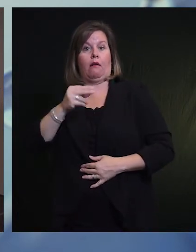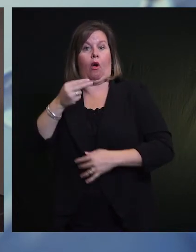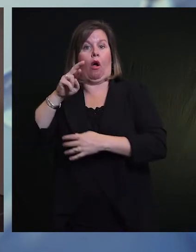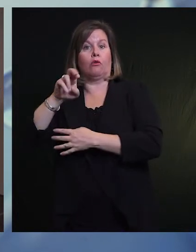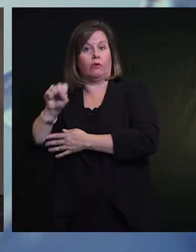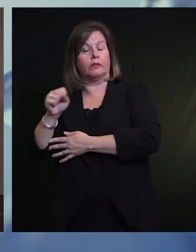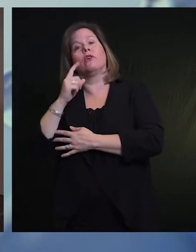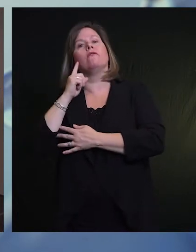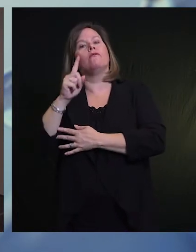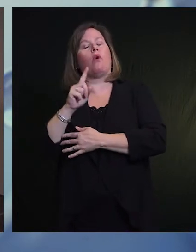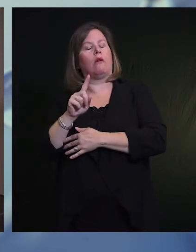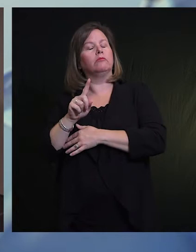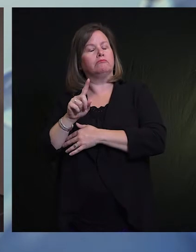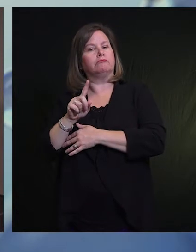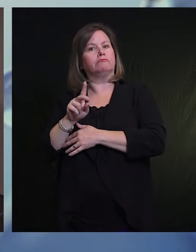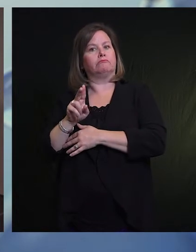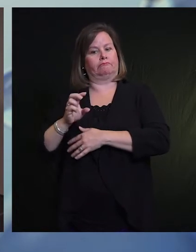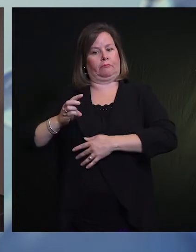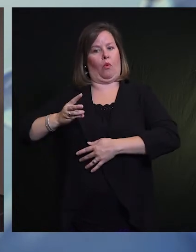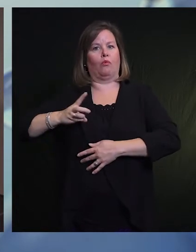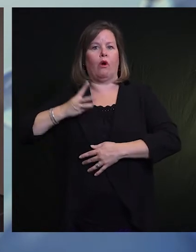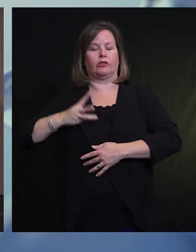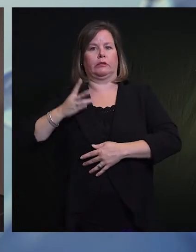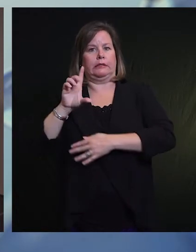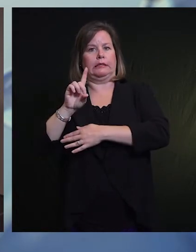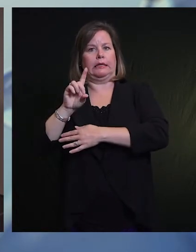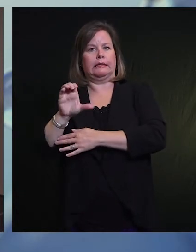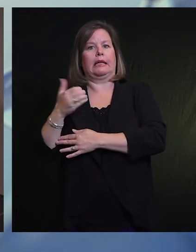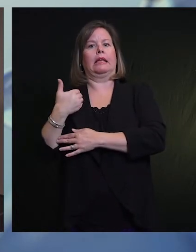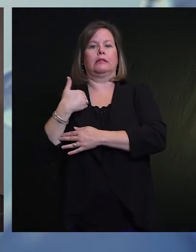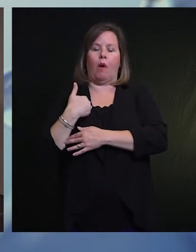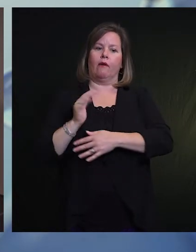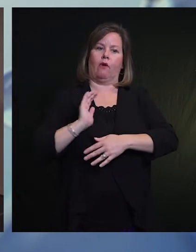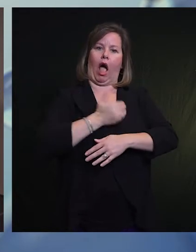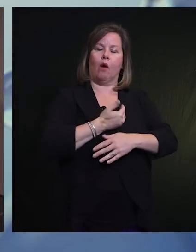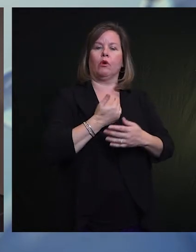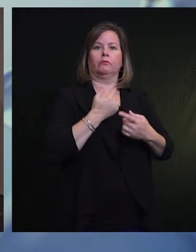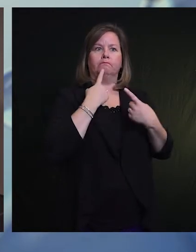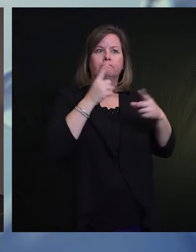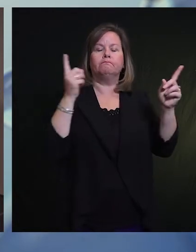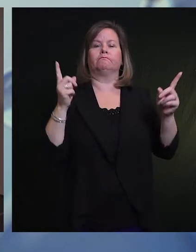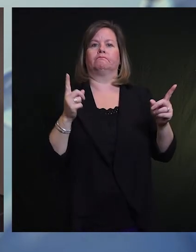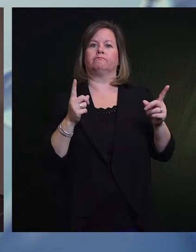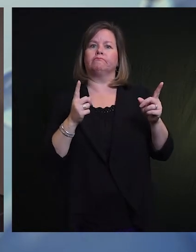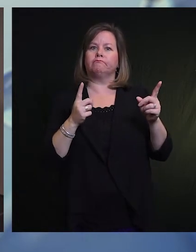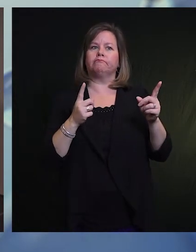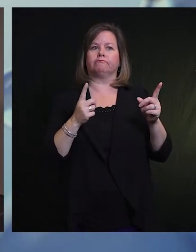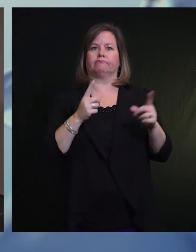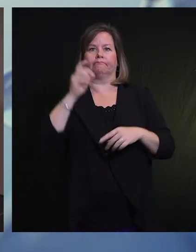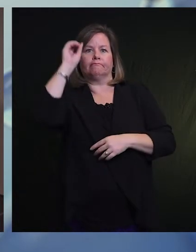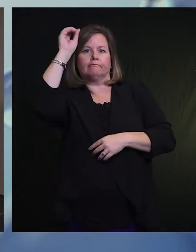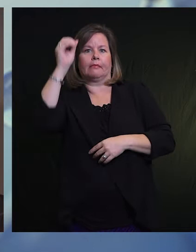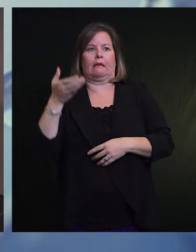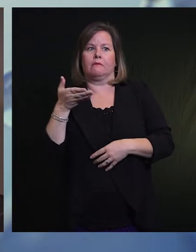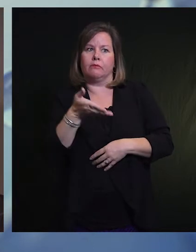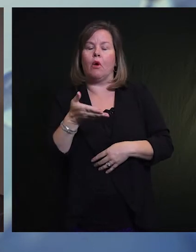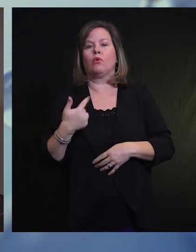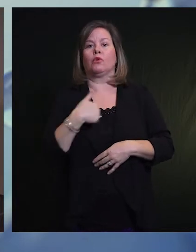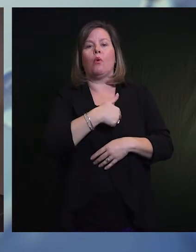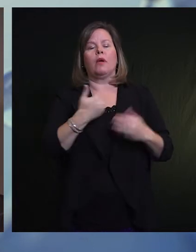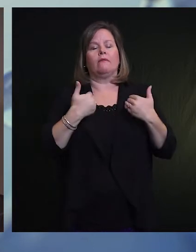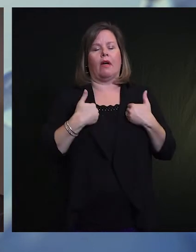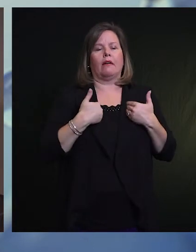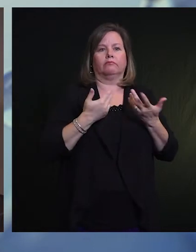voice in Washington, D.C. Michigan has lost congressional seats over the past number of censuses. We can